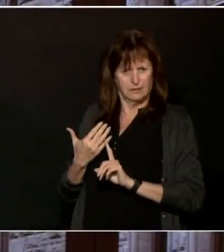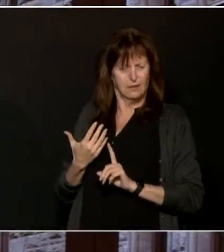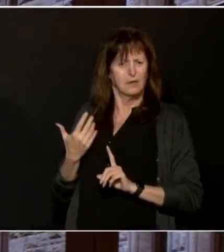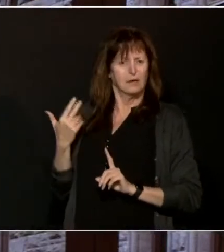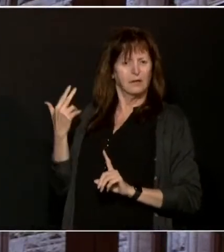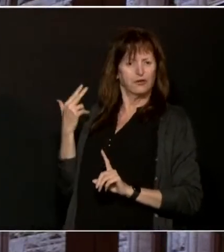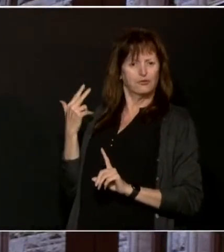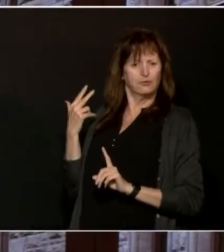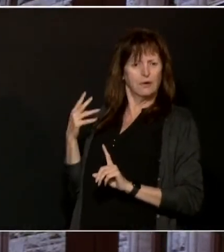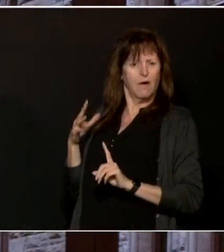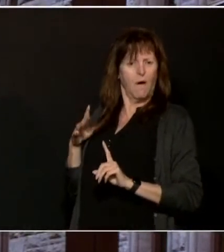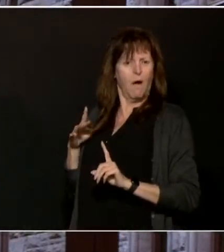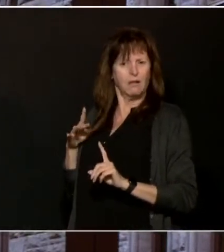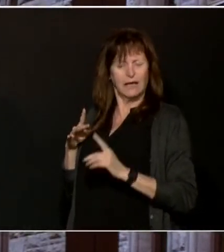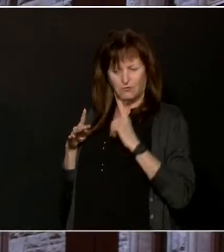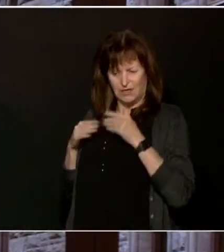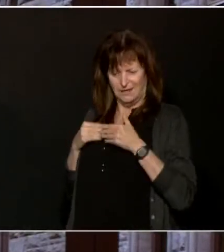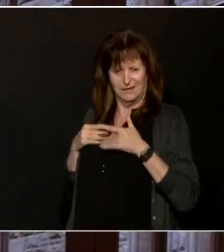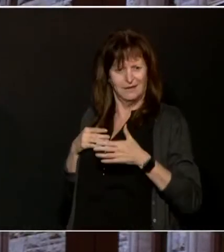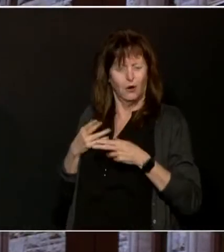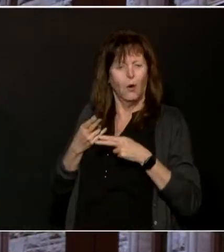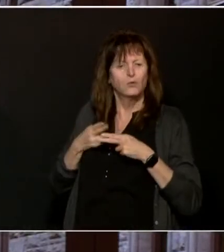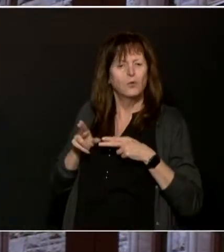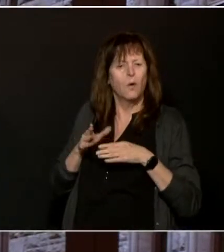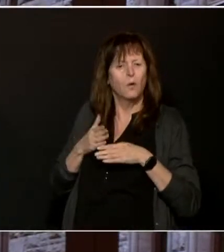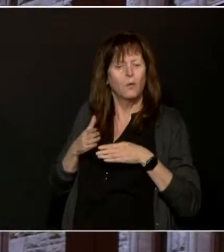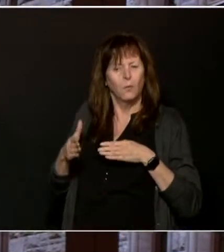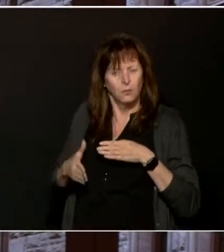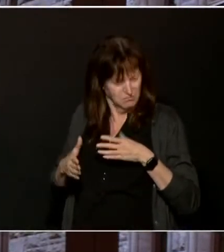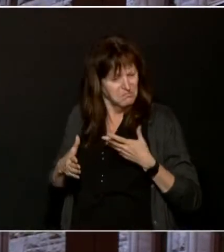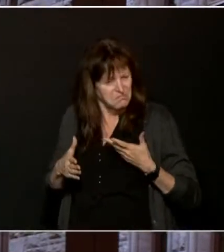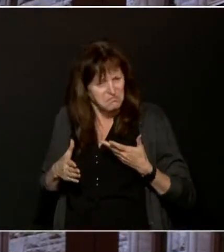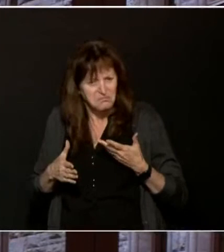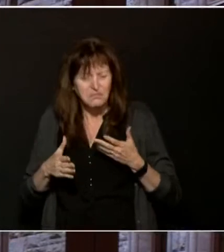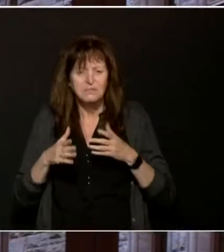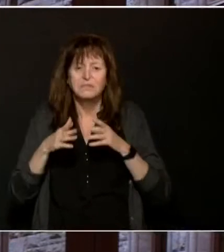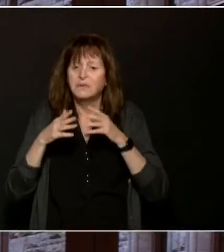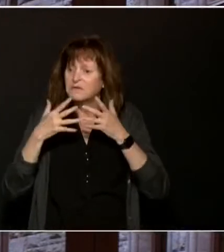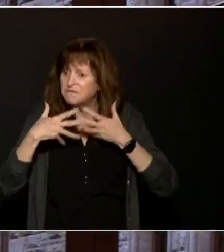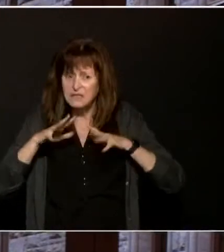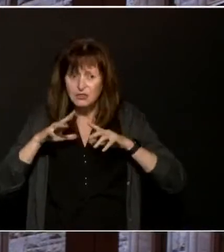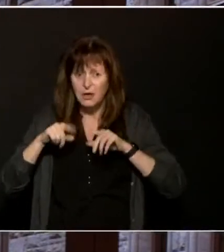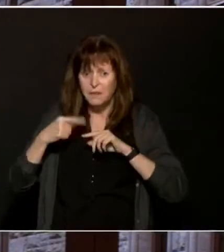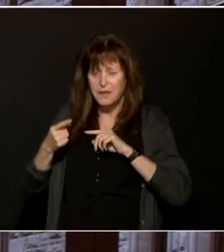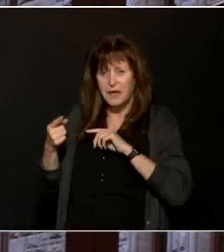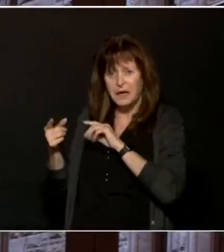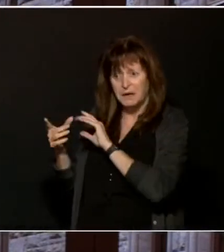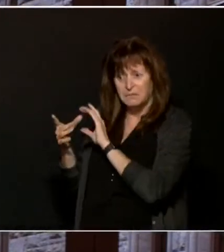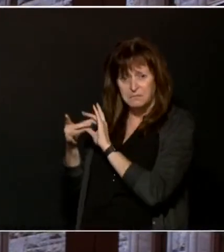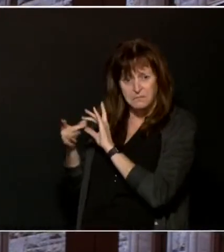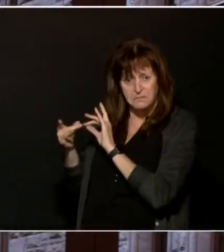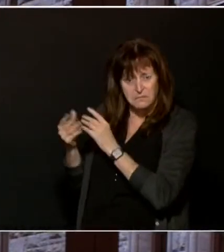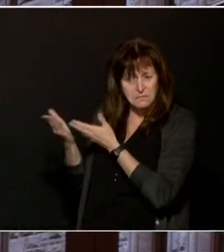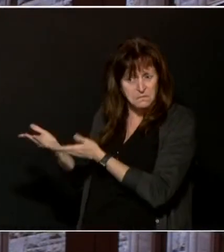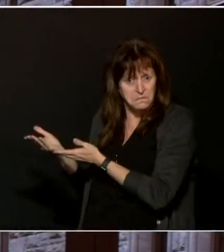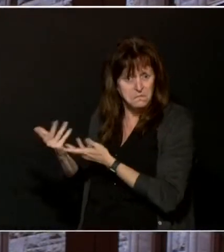then I'll finish with some comments and then see if Dr. Heyer give an opportunity to provide any further comments if